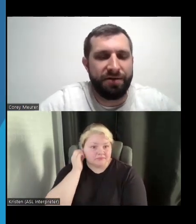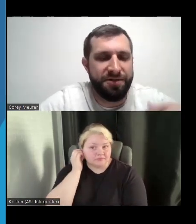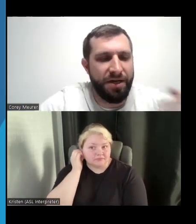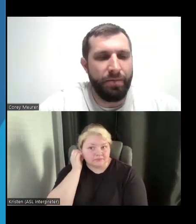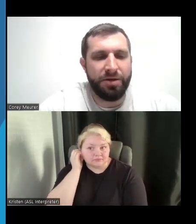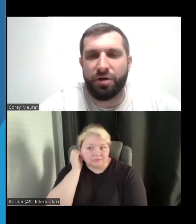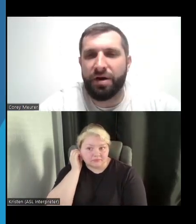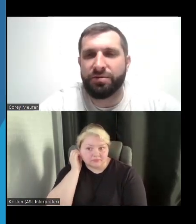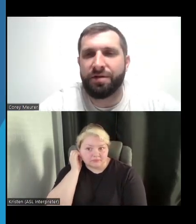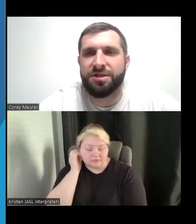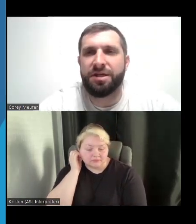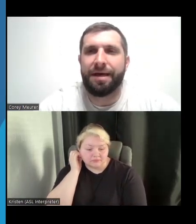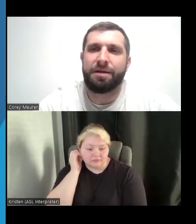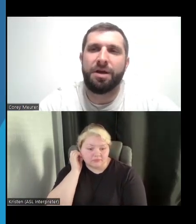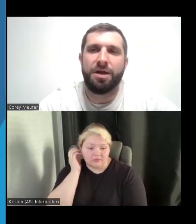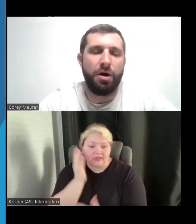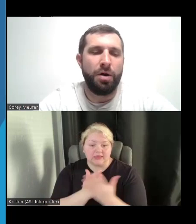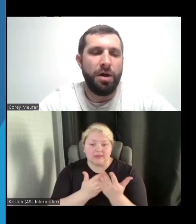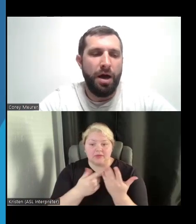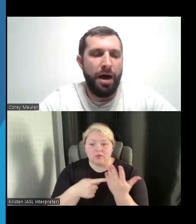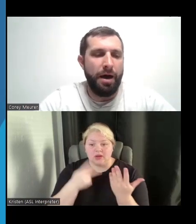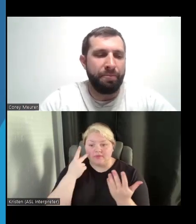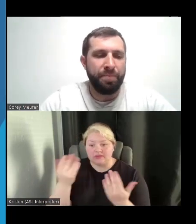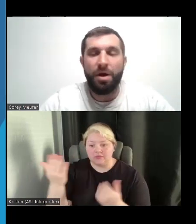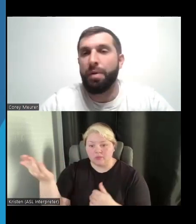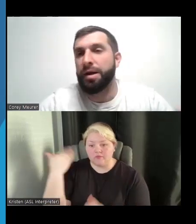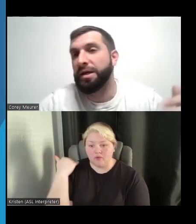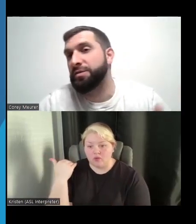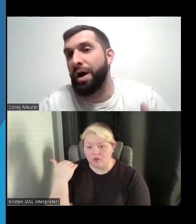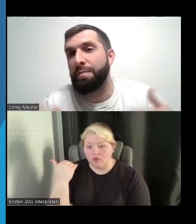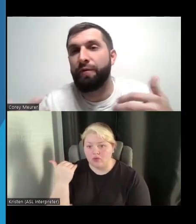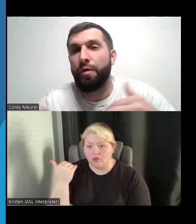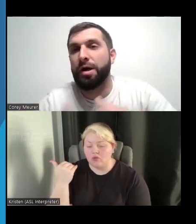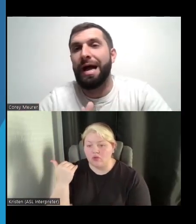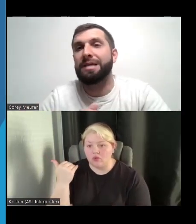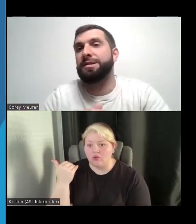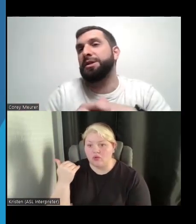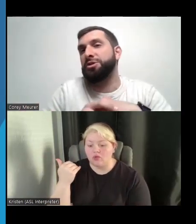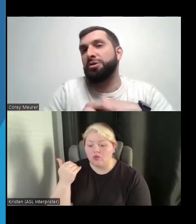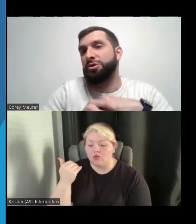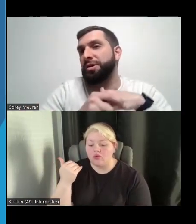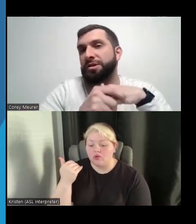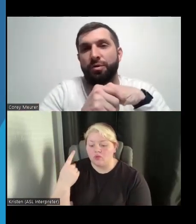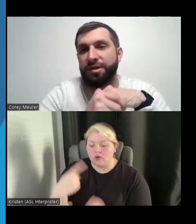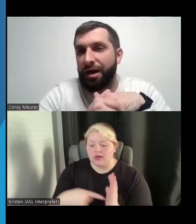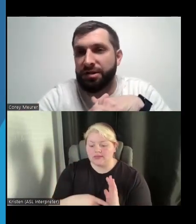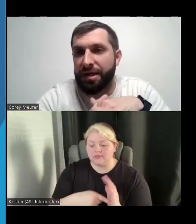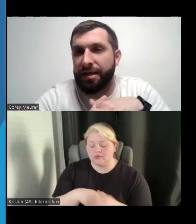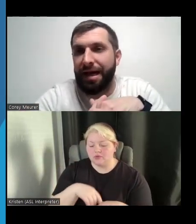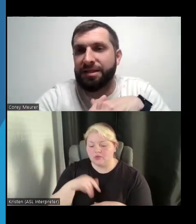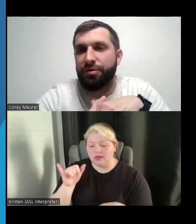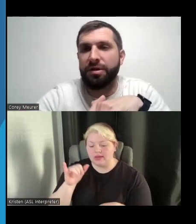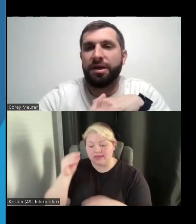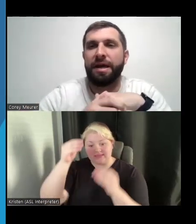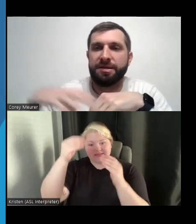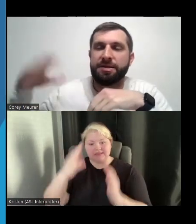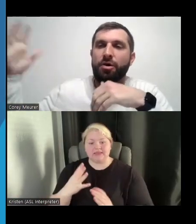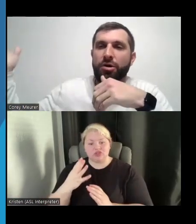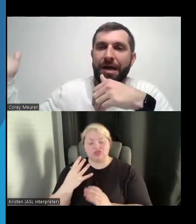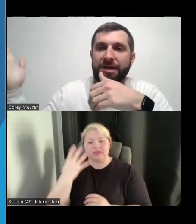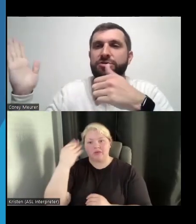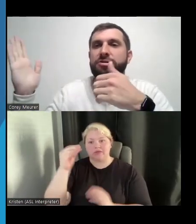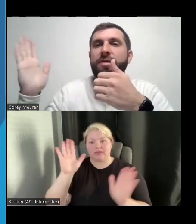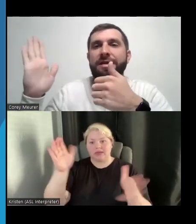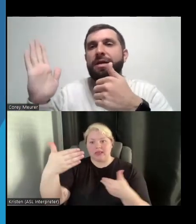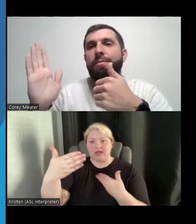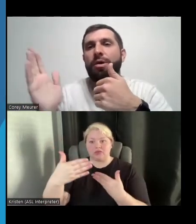cool things I've seen. I'm not sure if anyone's ever seen like the video, but it's right before a class. The teacher usually is always outside the class greeting the kids, and the